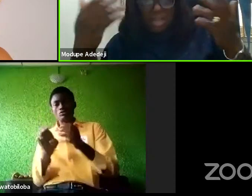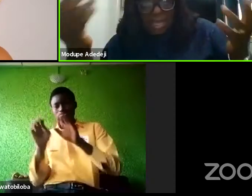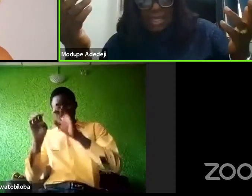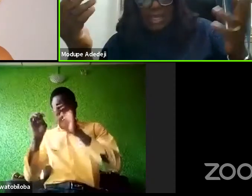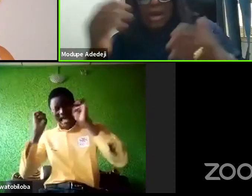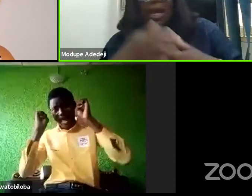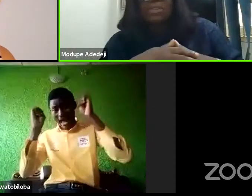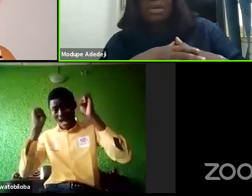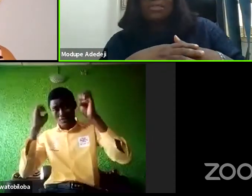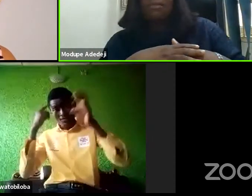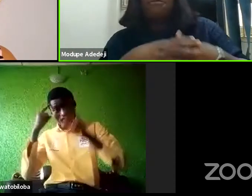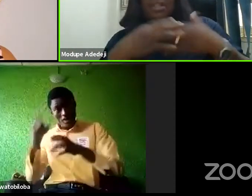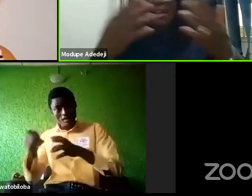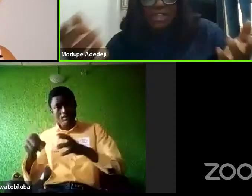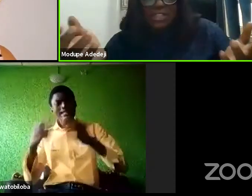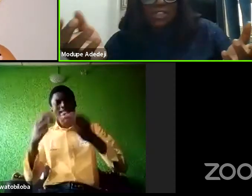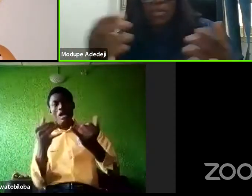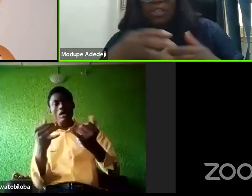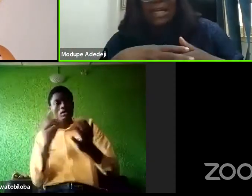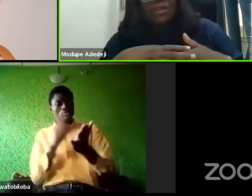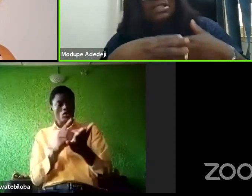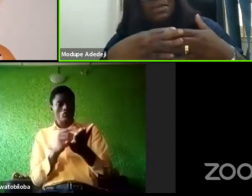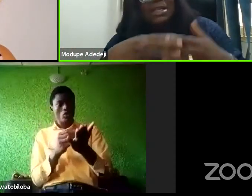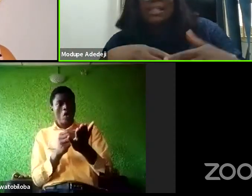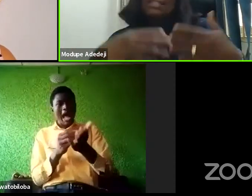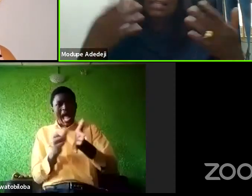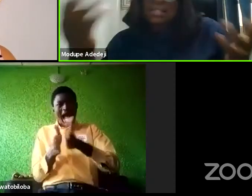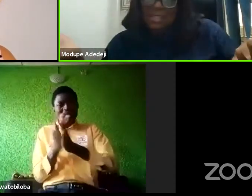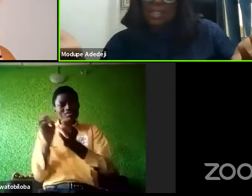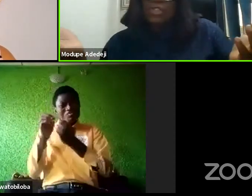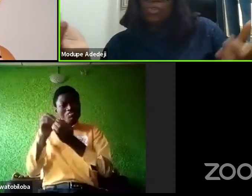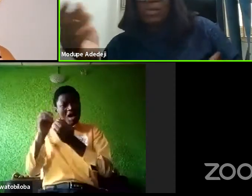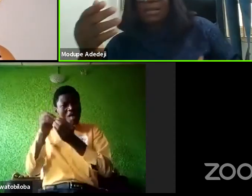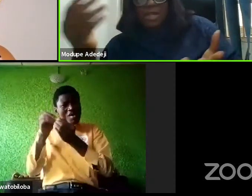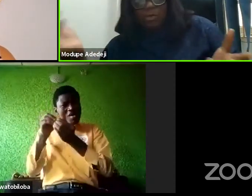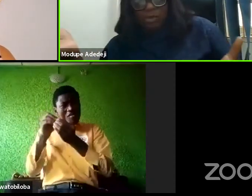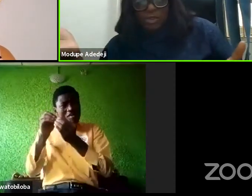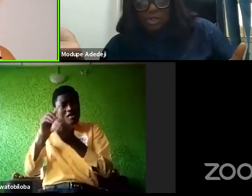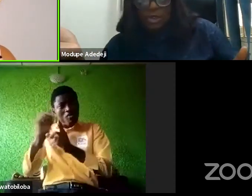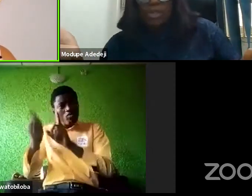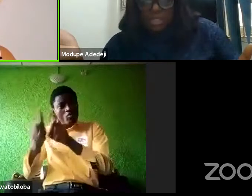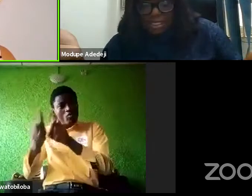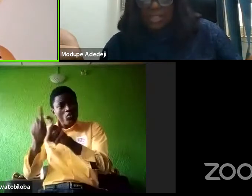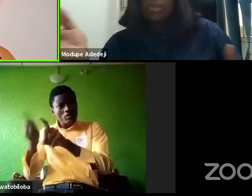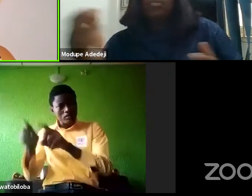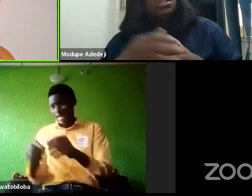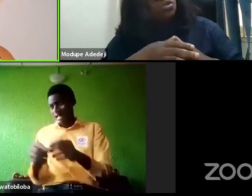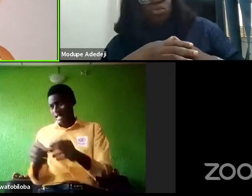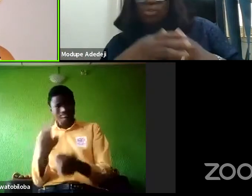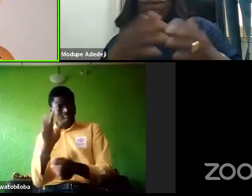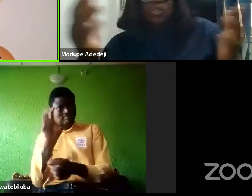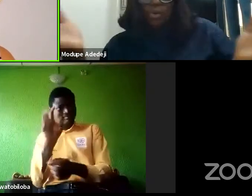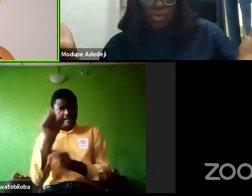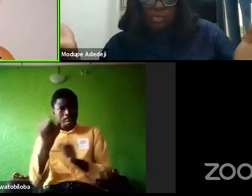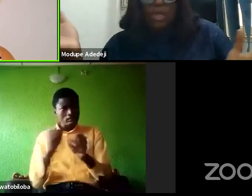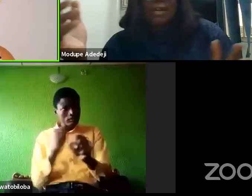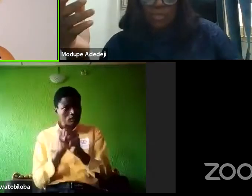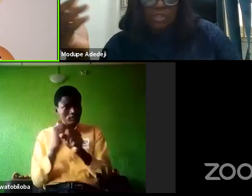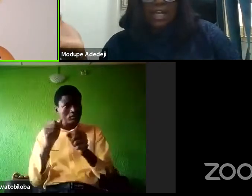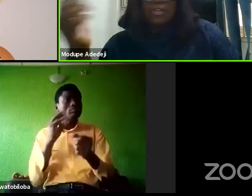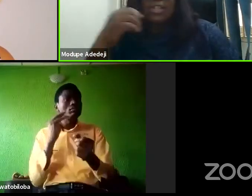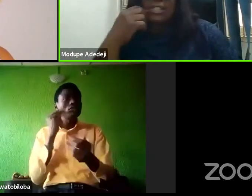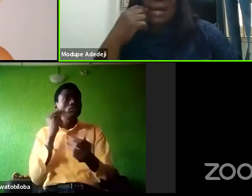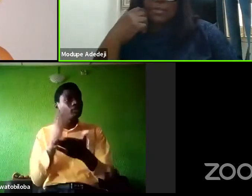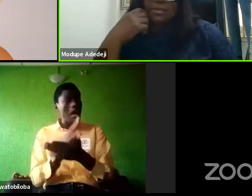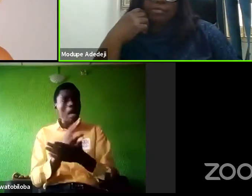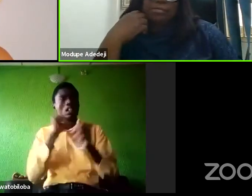be clear. I'll have to ask for further investigation, because I don't expect that at 30 you should be at menopause. Yes. But truth be told, you have